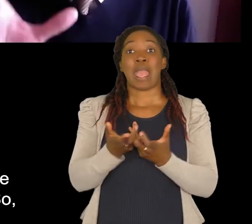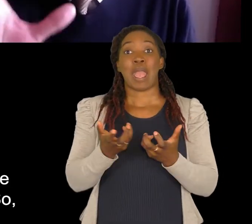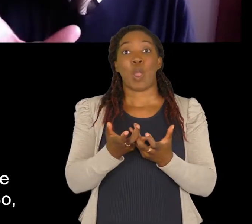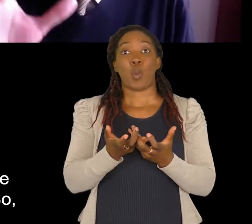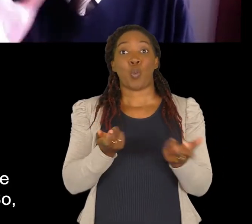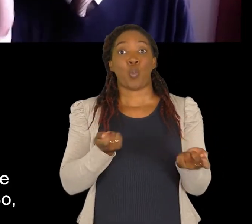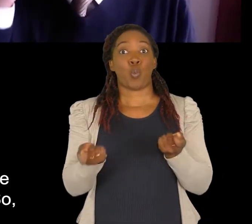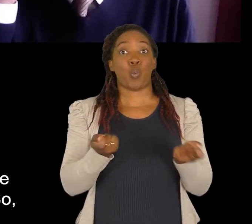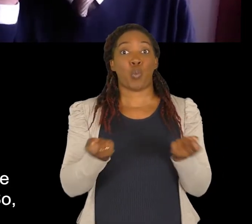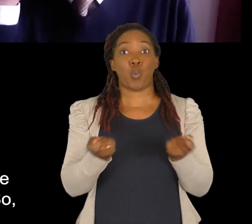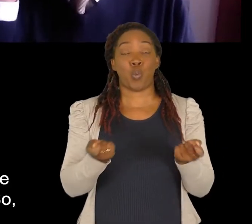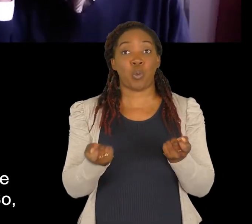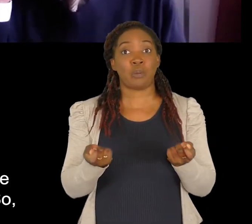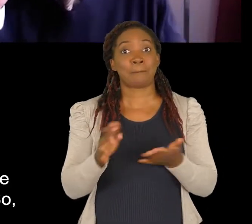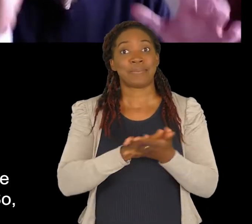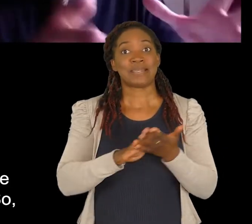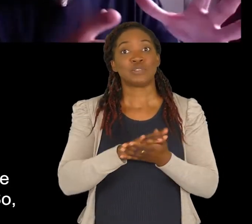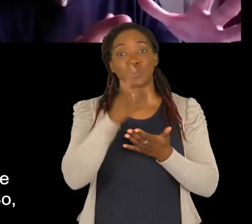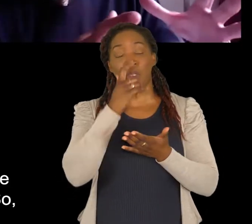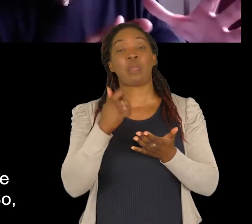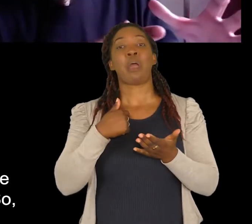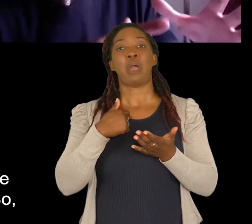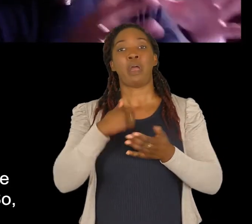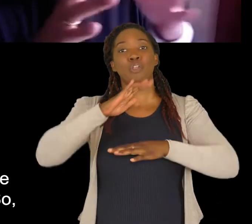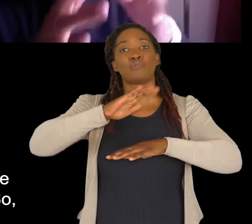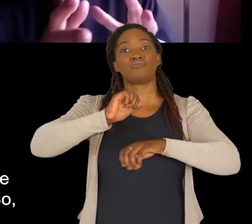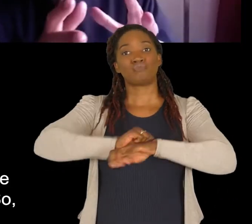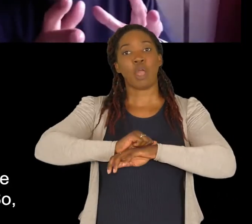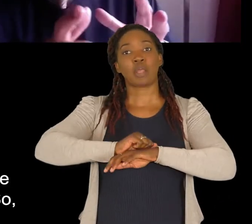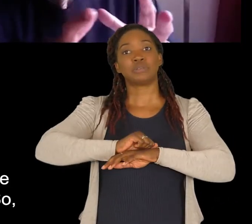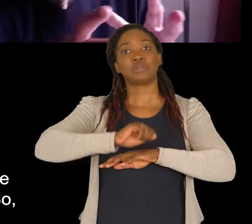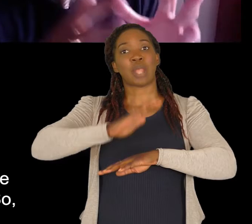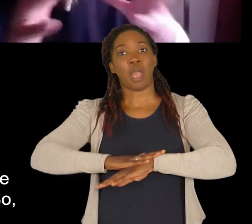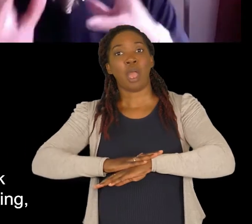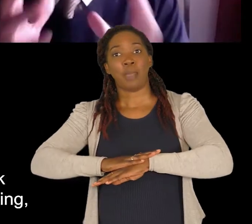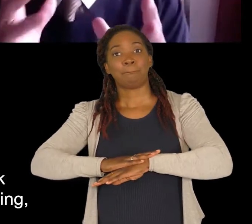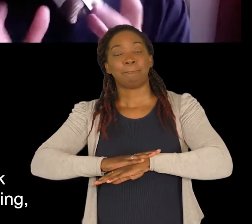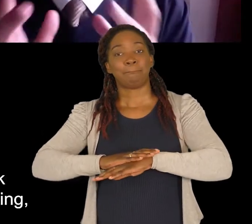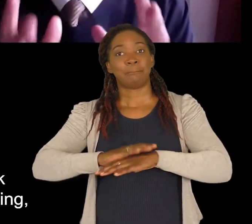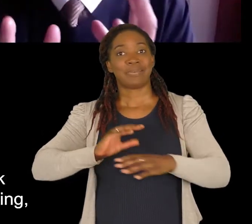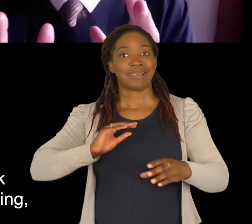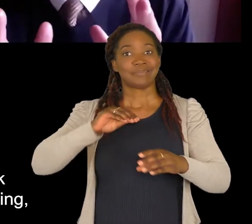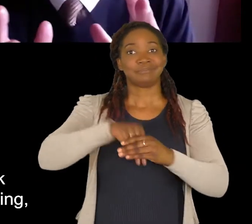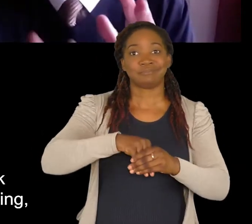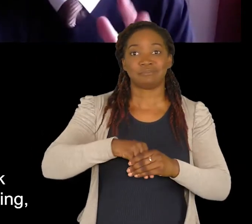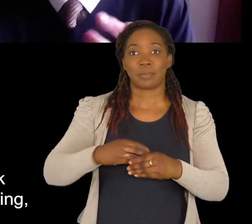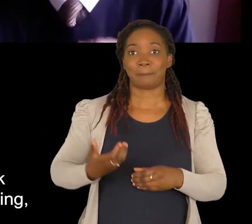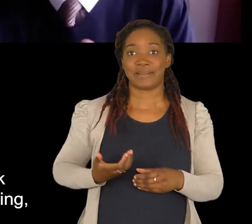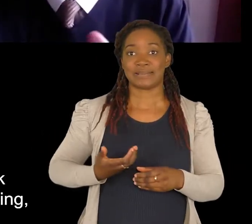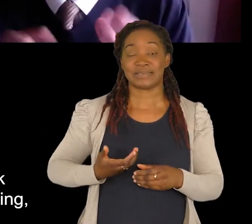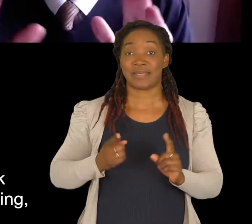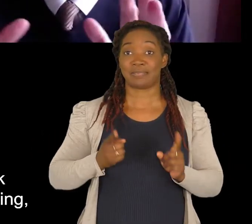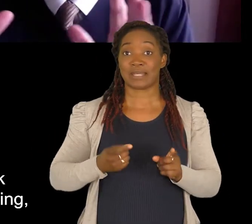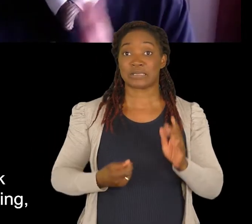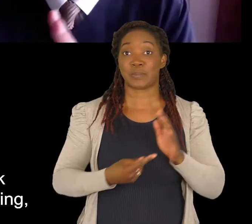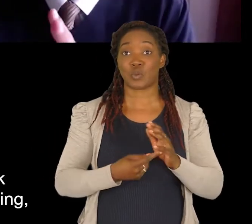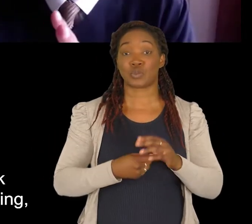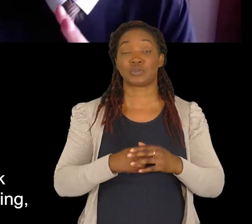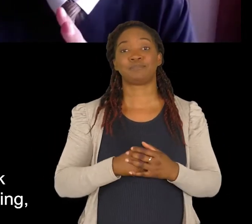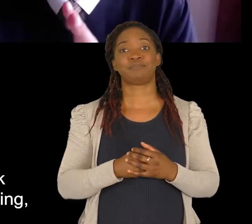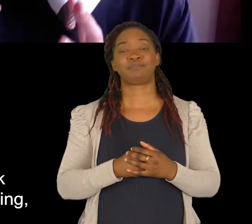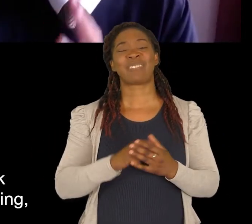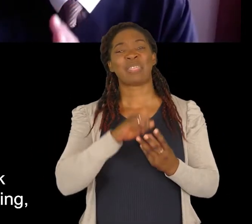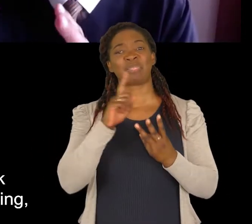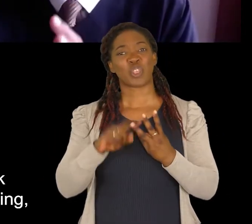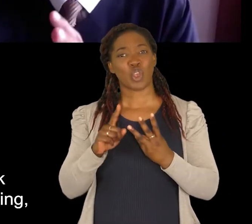operate, right? So that enables you to give the right amount of time to the business. So that's really important, right? And then I think the